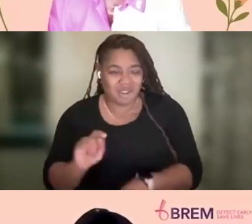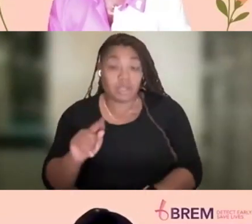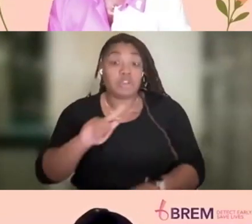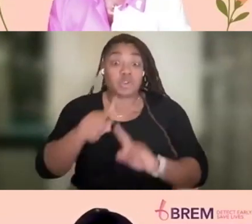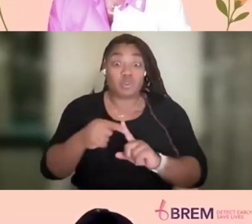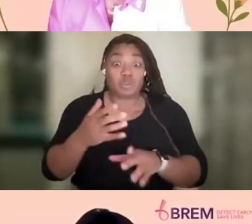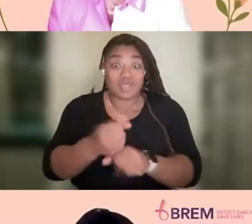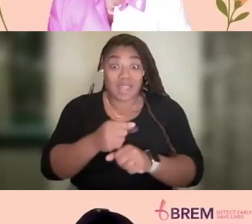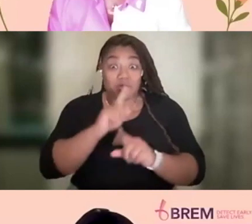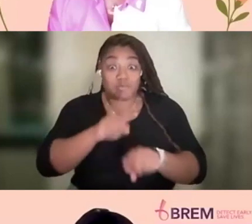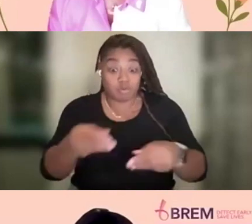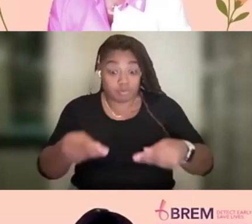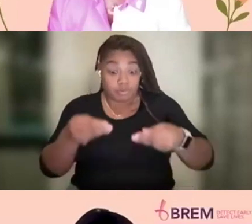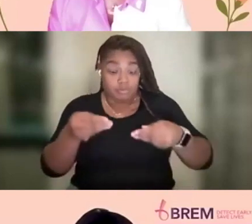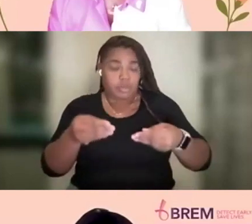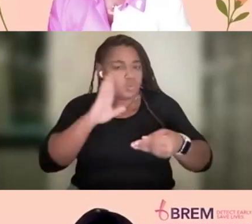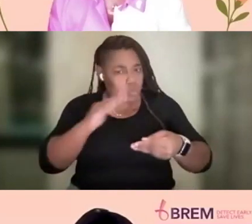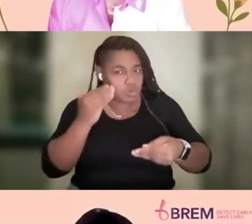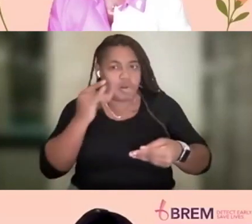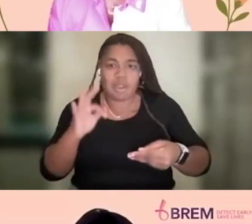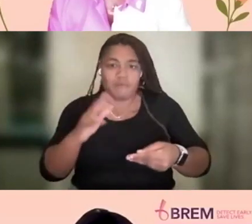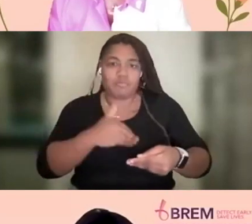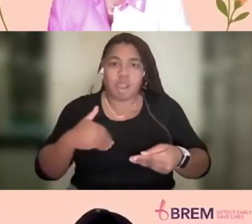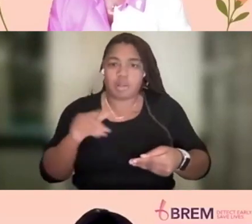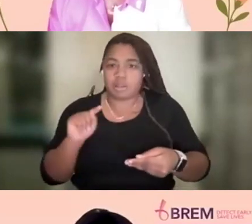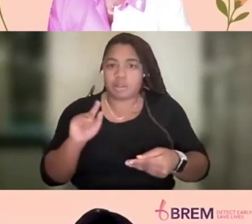report back, you will know if you have dense breast tissue.